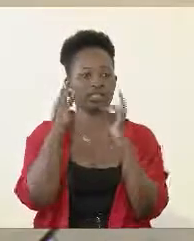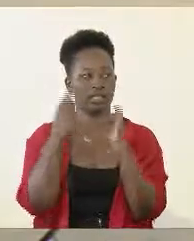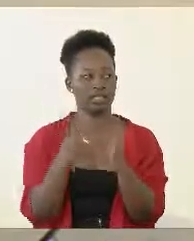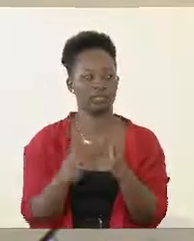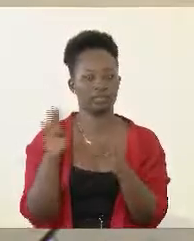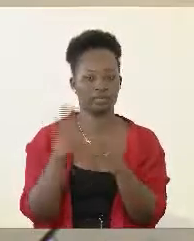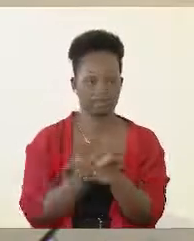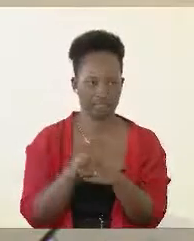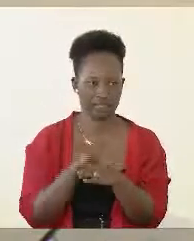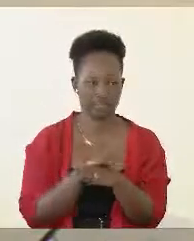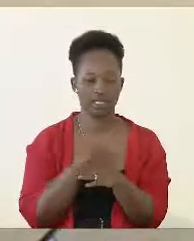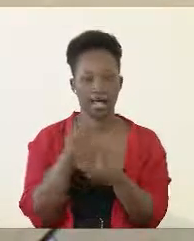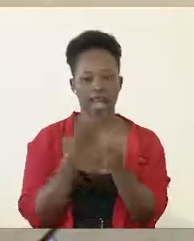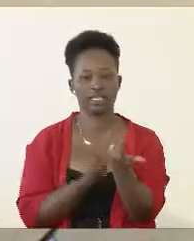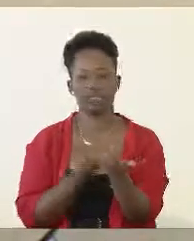said